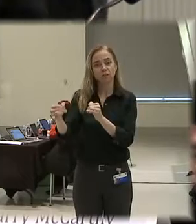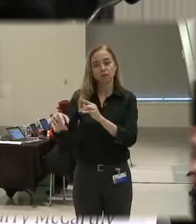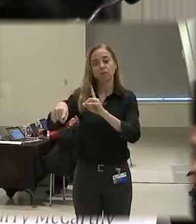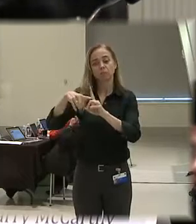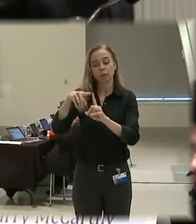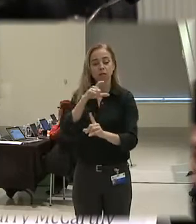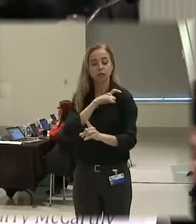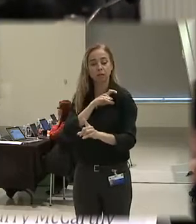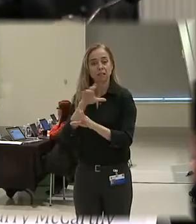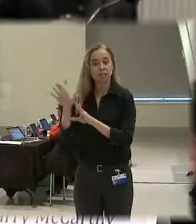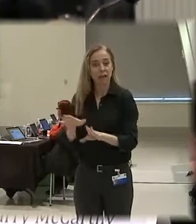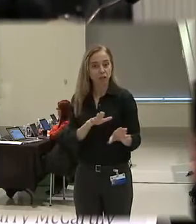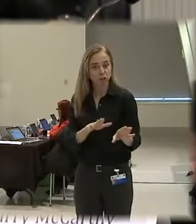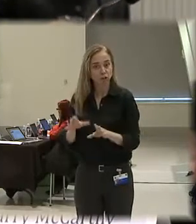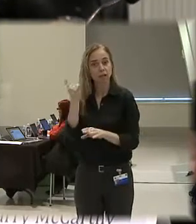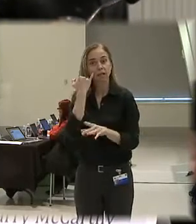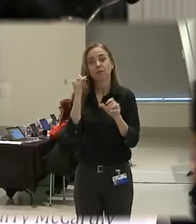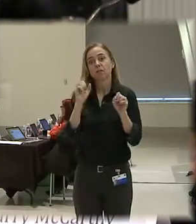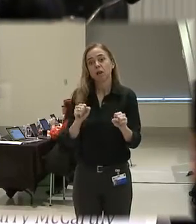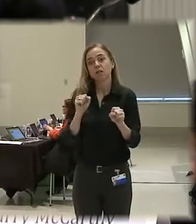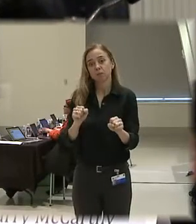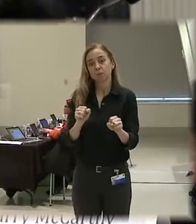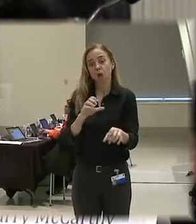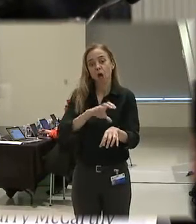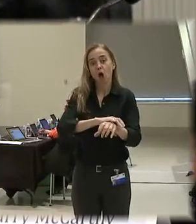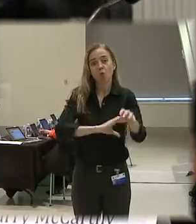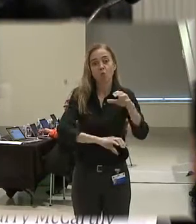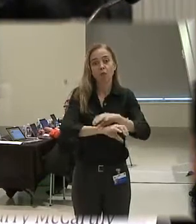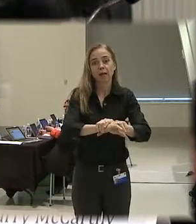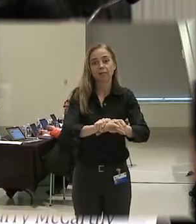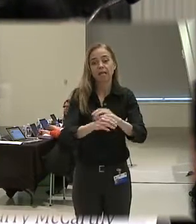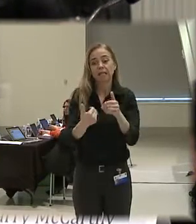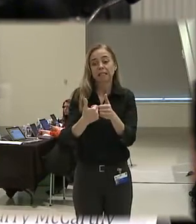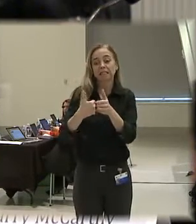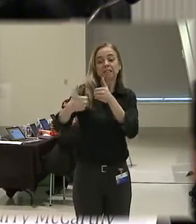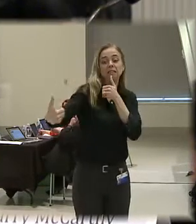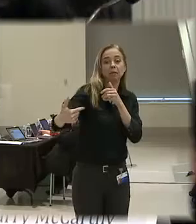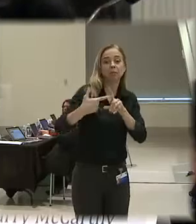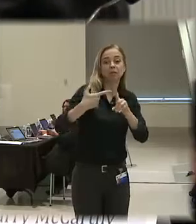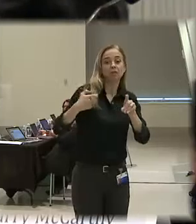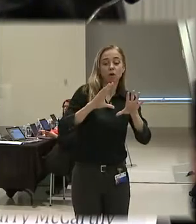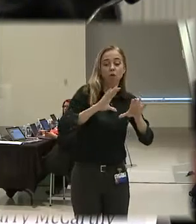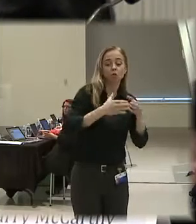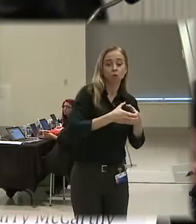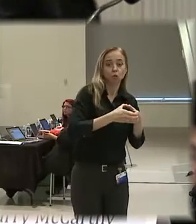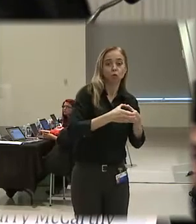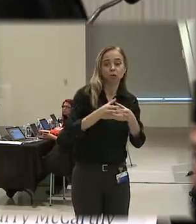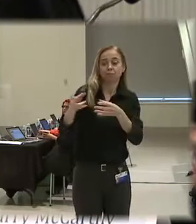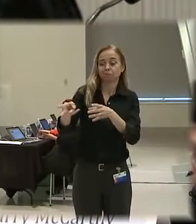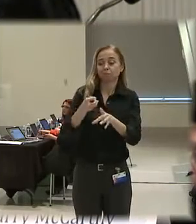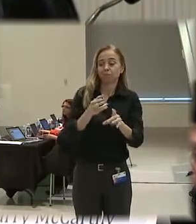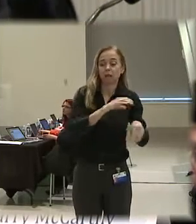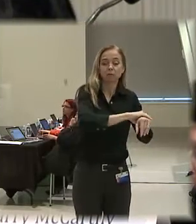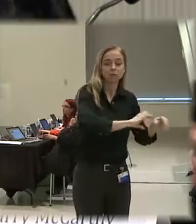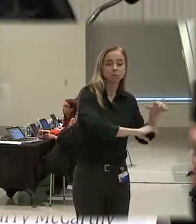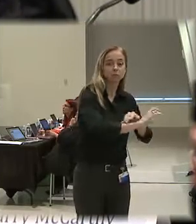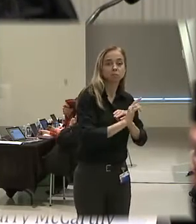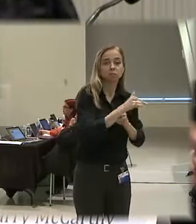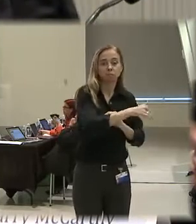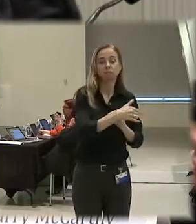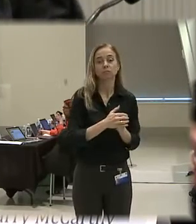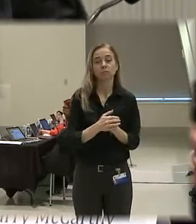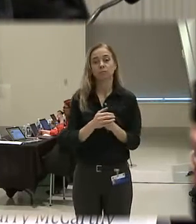police actions. If possible, arrest suspects away from the group and immediately remove from the area. This